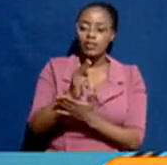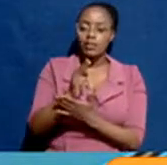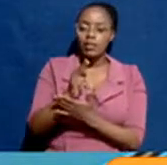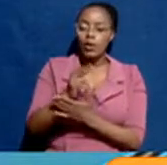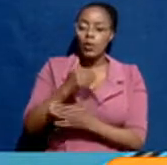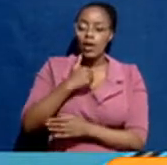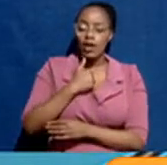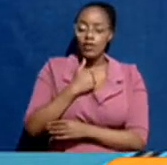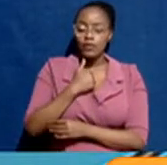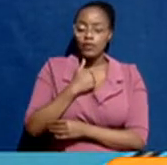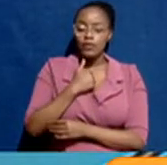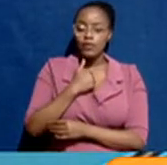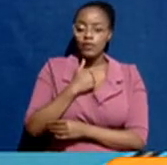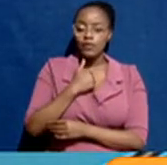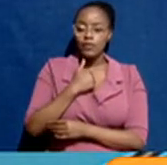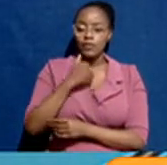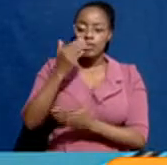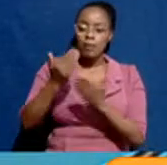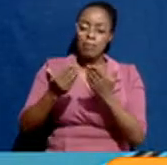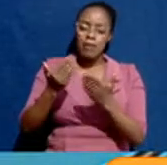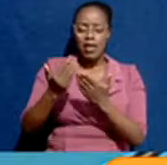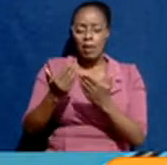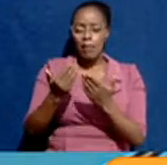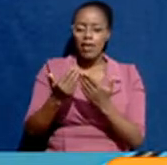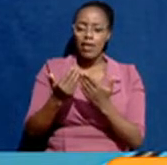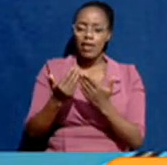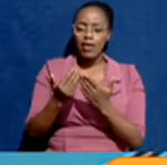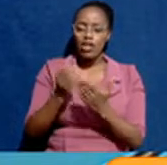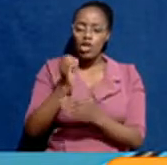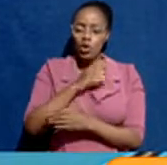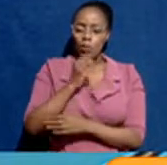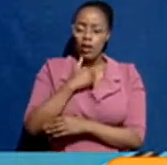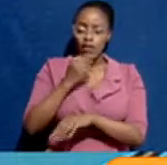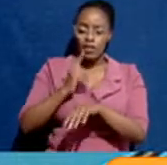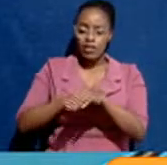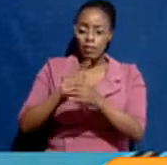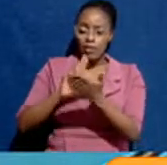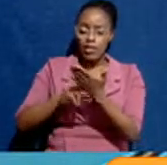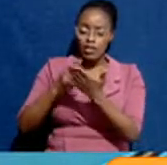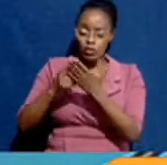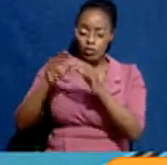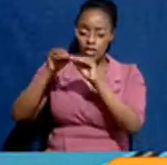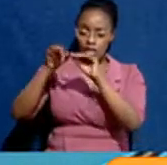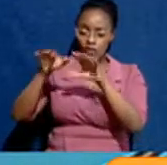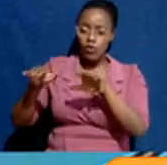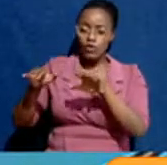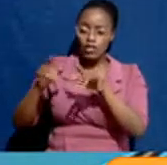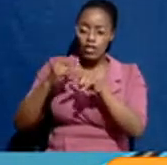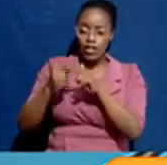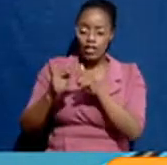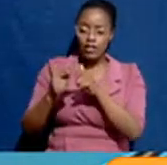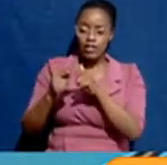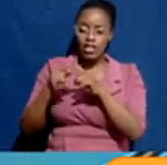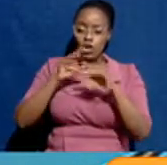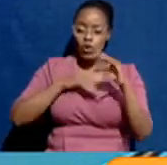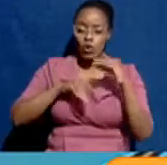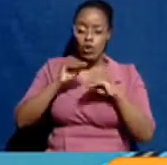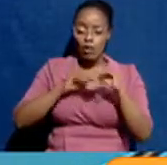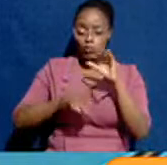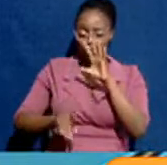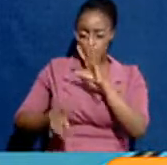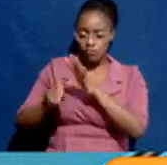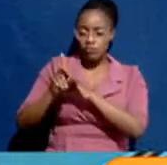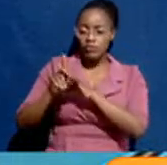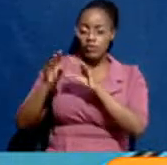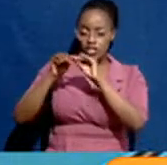There are complaints that when resources were devolved, corruption also was